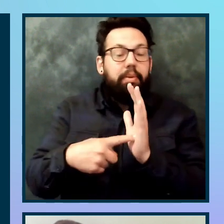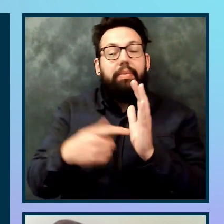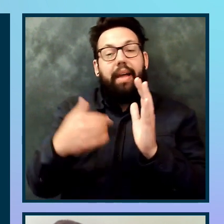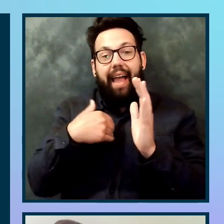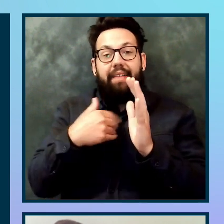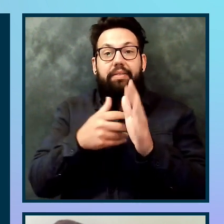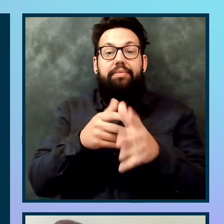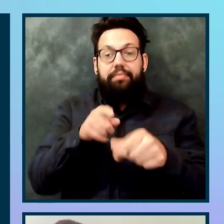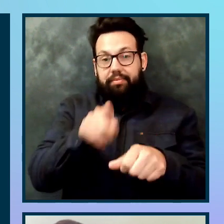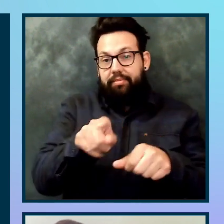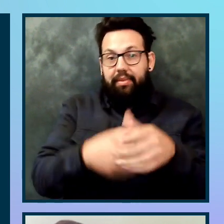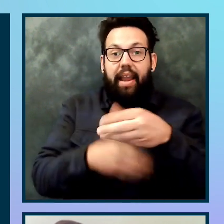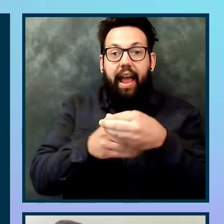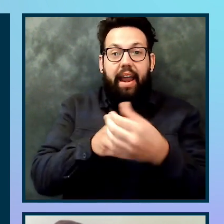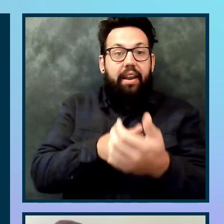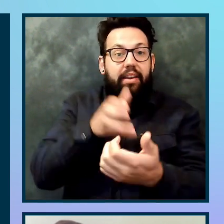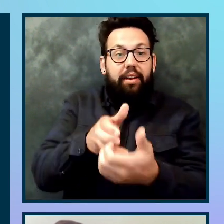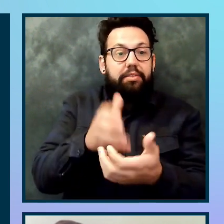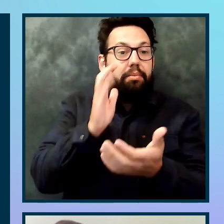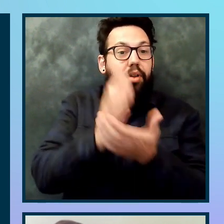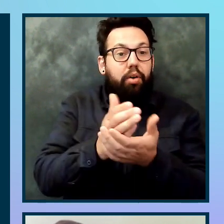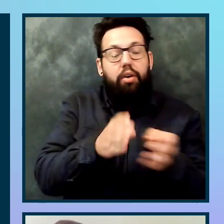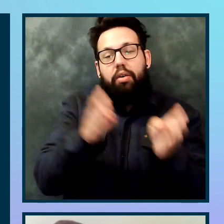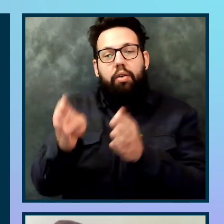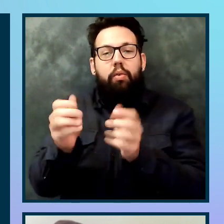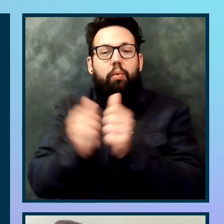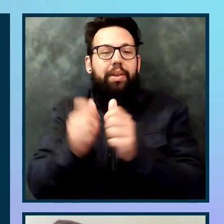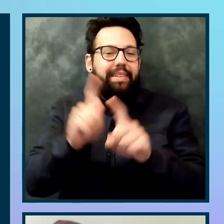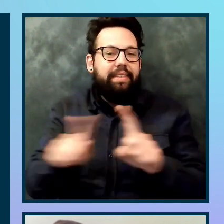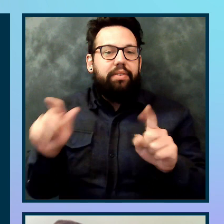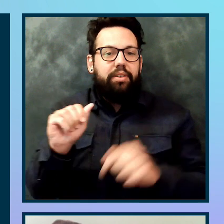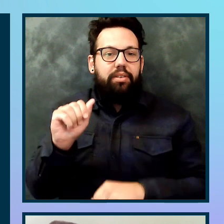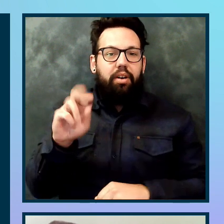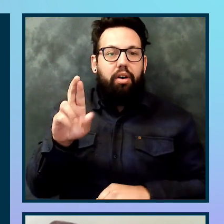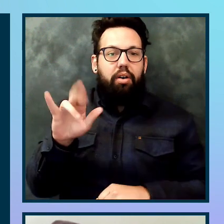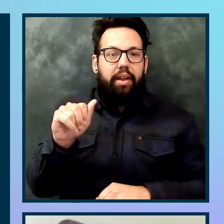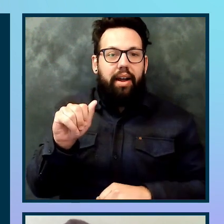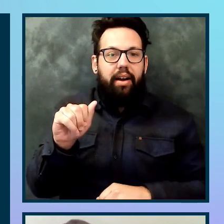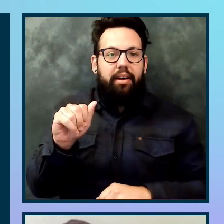then we can see on the right-hand side, we have different aria attributes, but the form legend corresponds to the group.